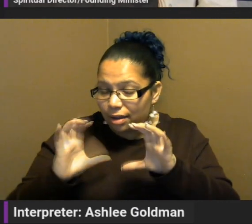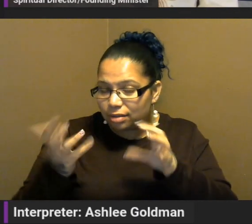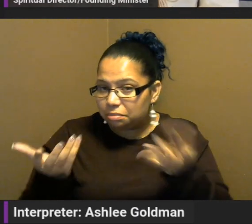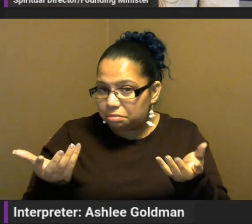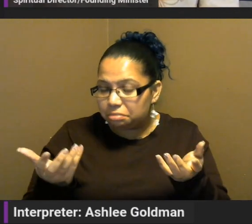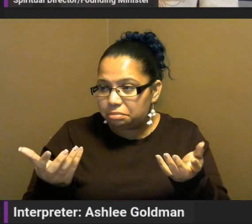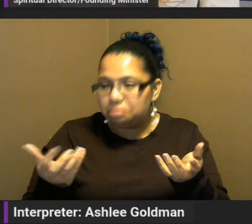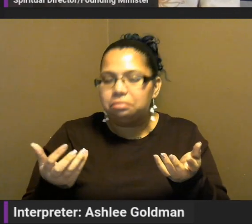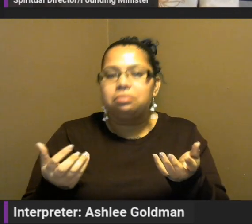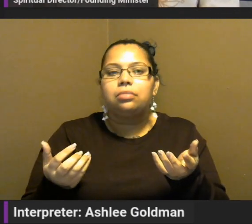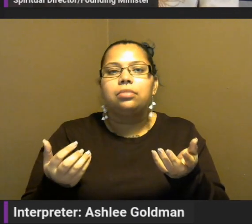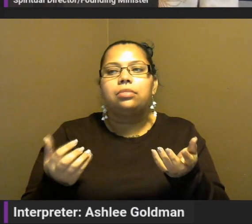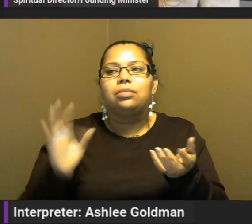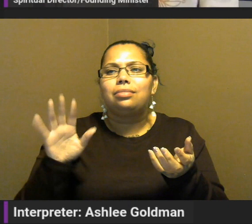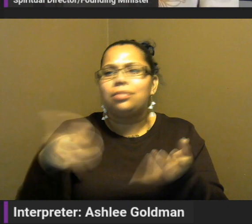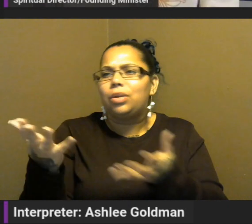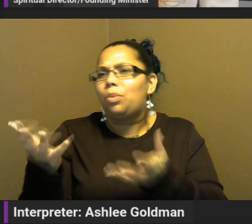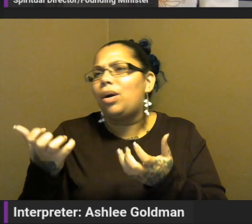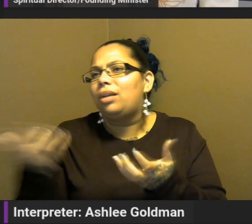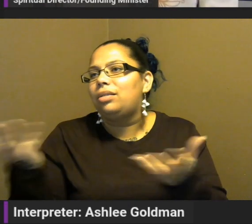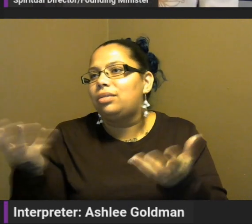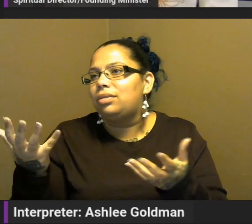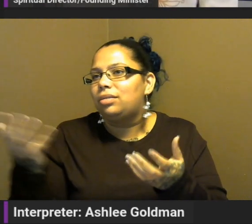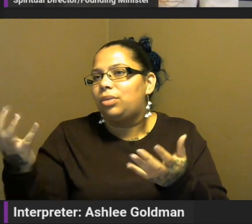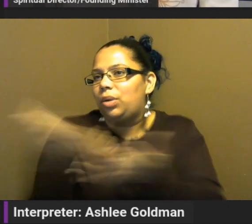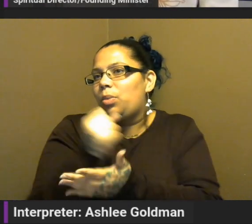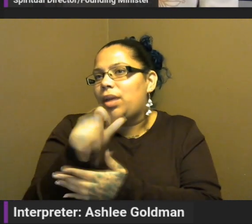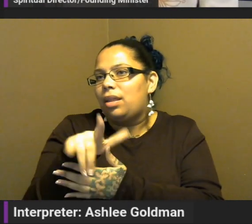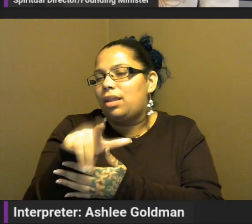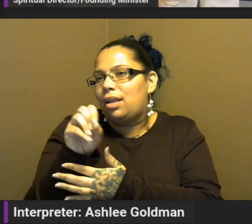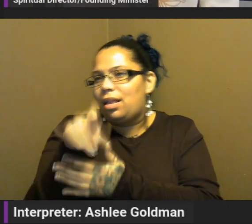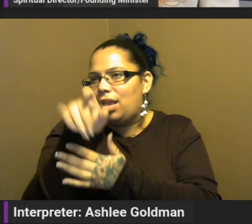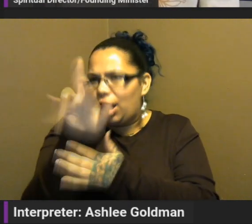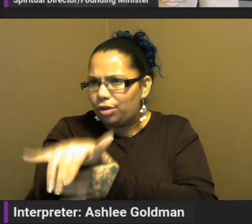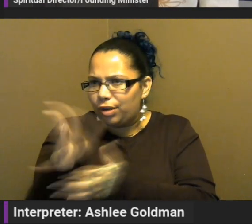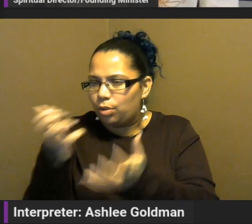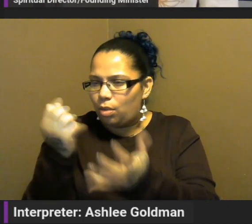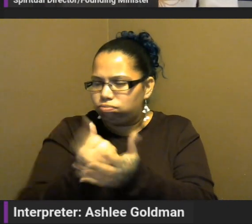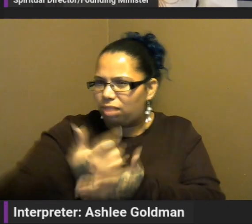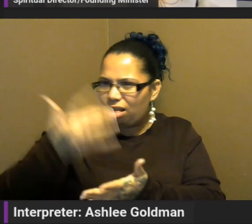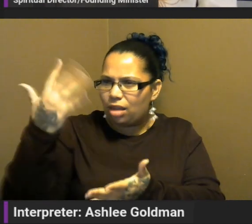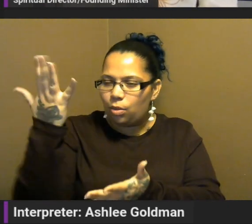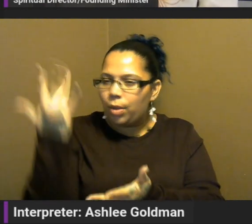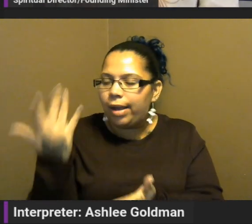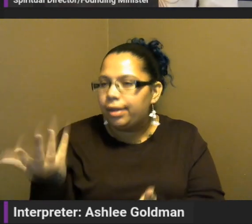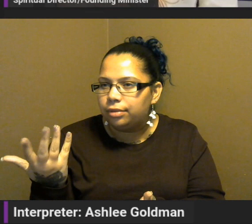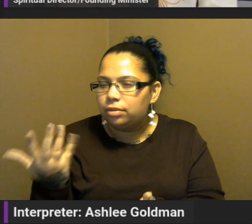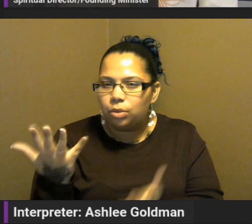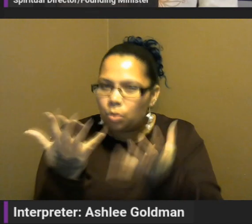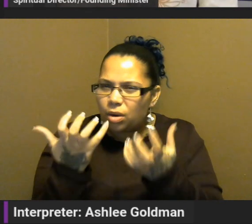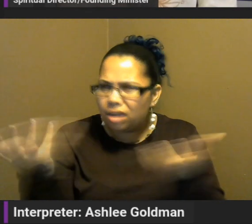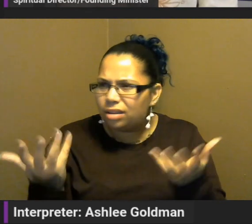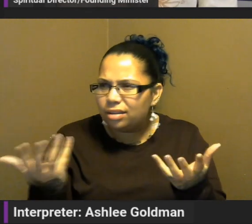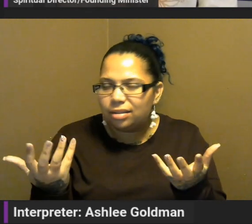What do you want? You want to hit the Powerball. You want Mega Million. You want to be a millionaire. Why? What do you want? You don't